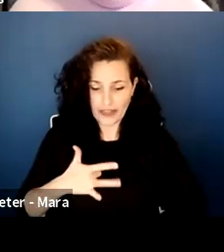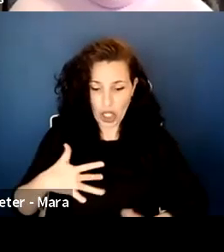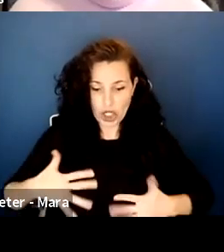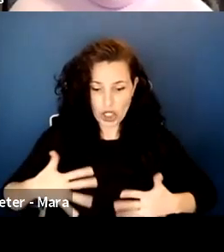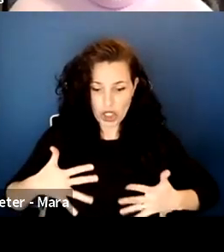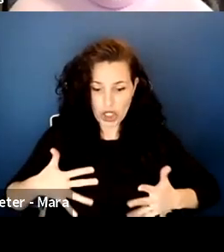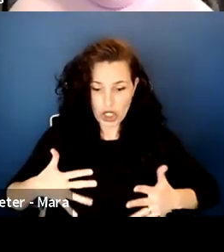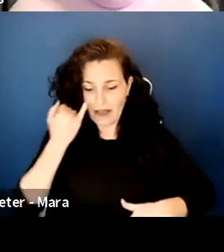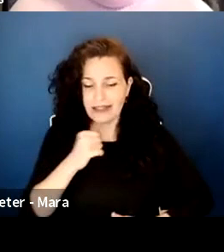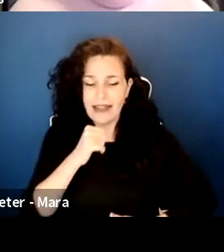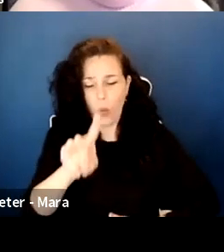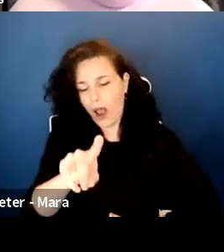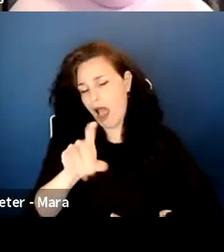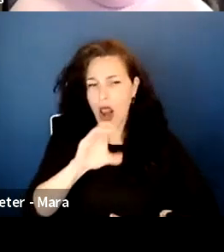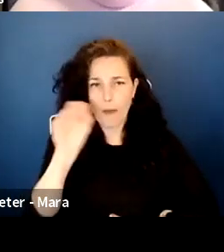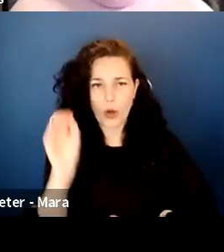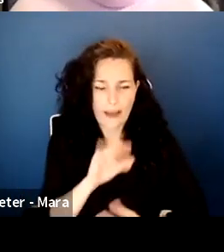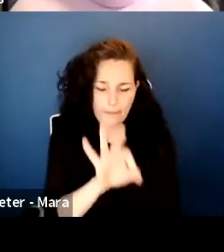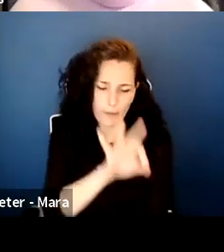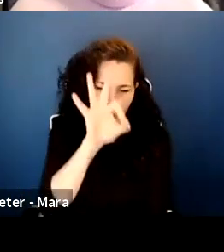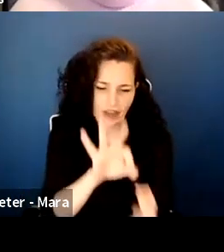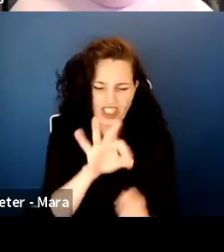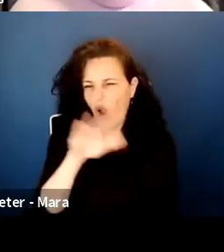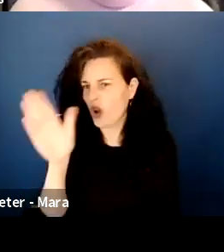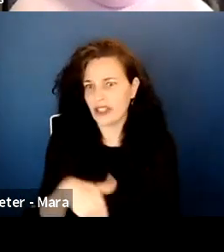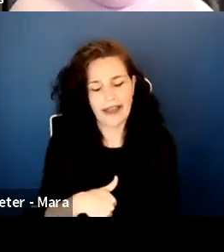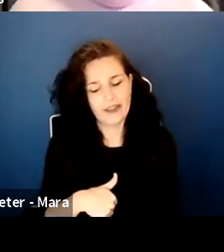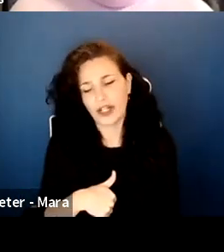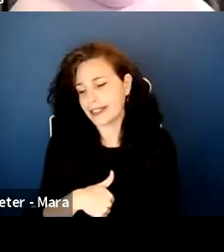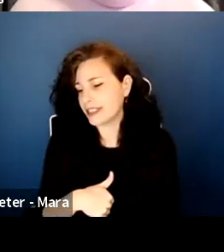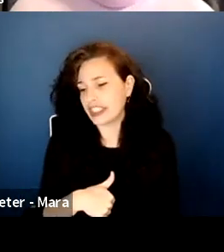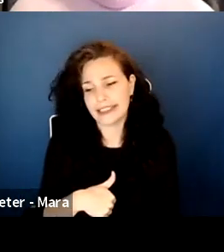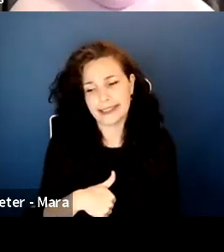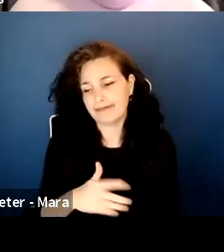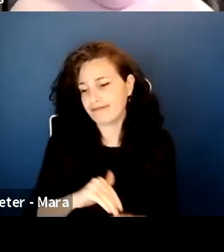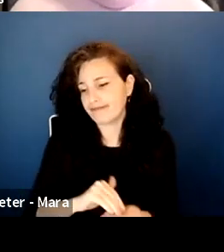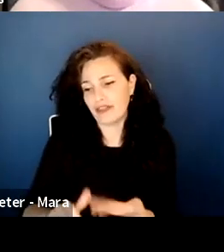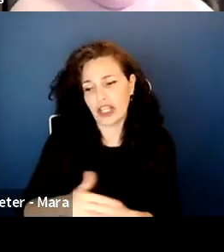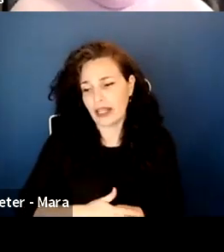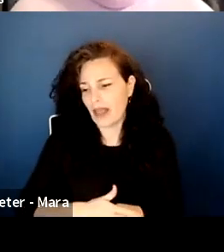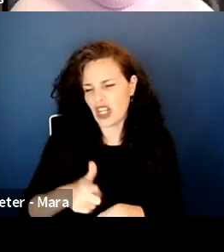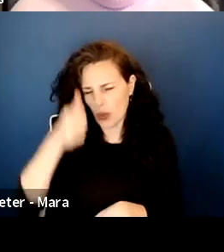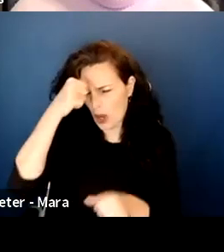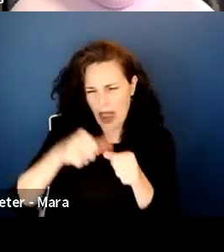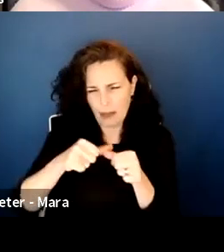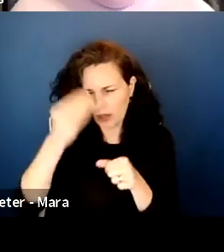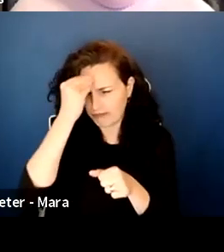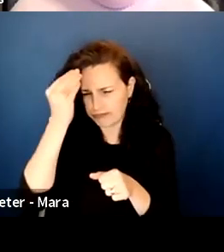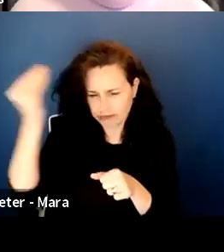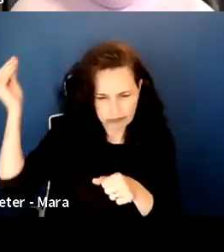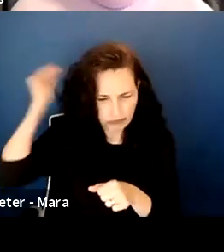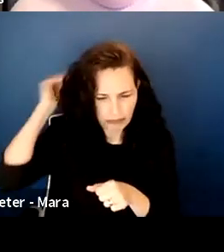100% perfection, that you will never forgive them as casting directors and that you'll hold it against them. And I so want to tell these actors, and certainly